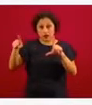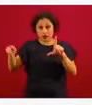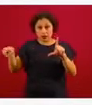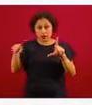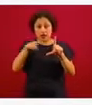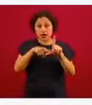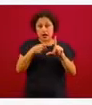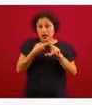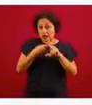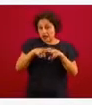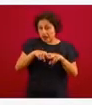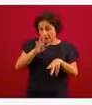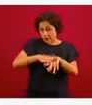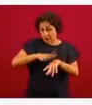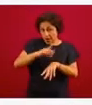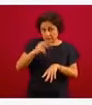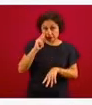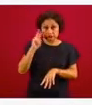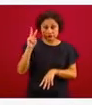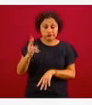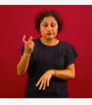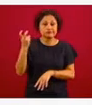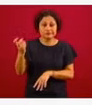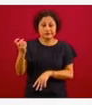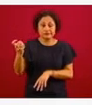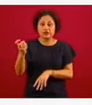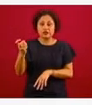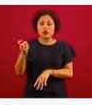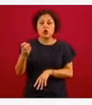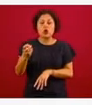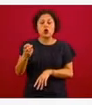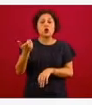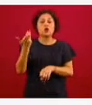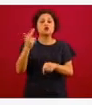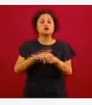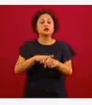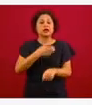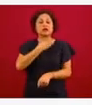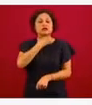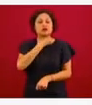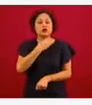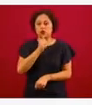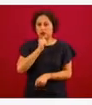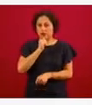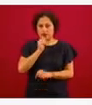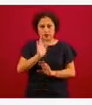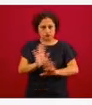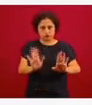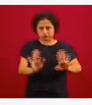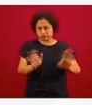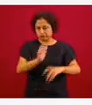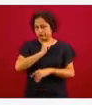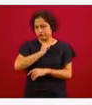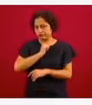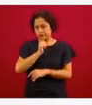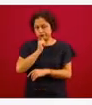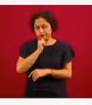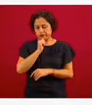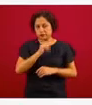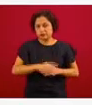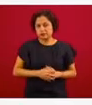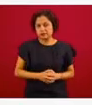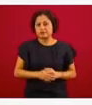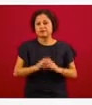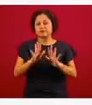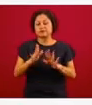the point of having a saturated health system yet. The risk is there, but